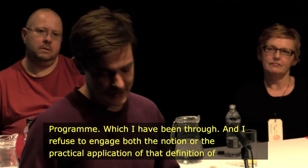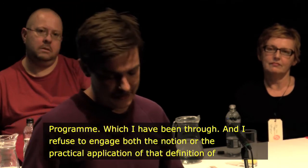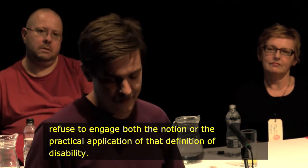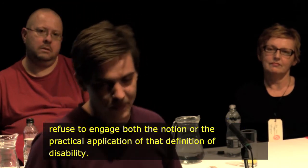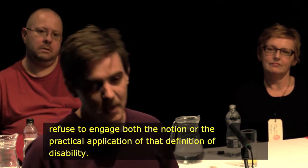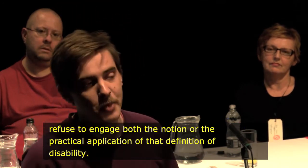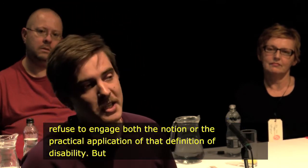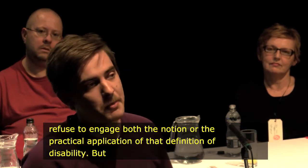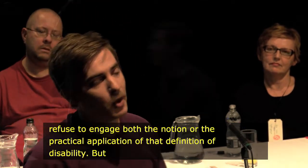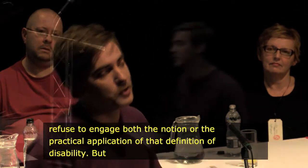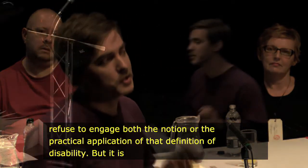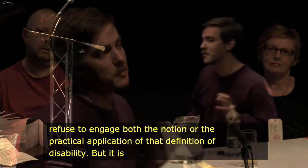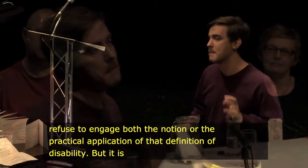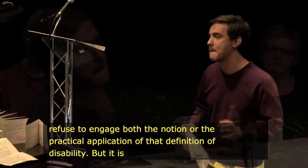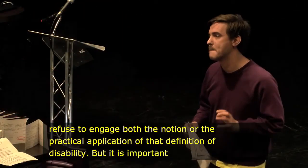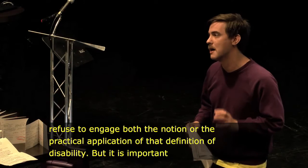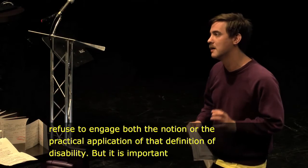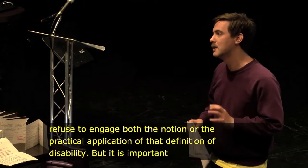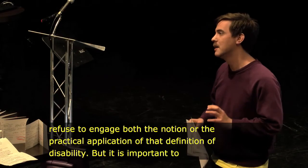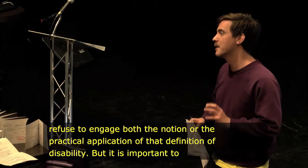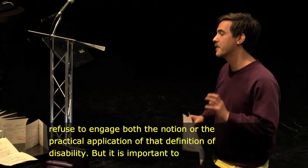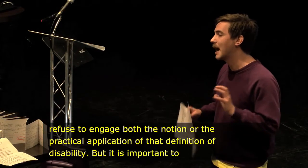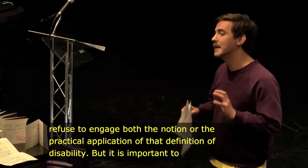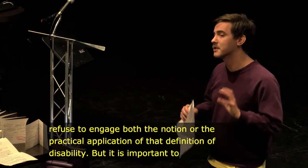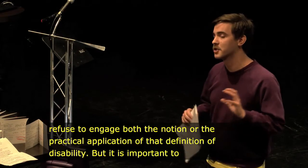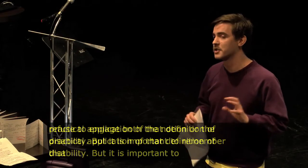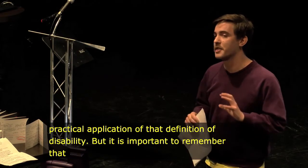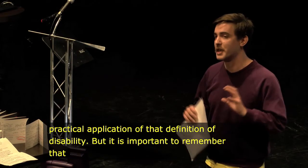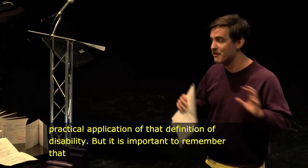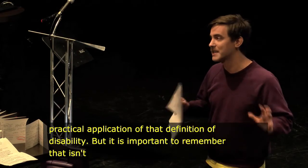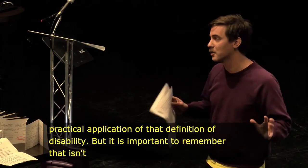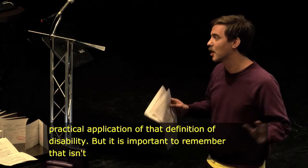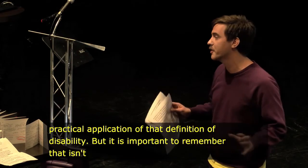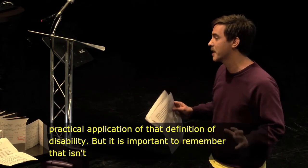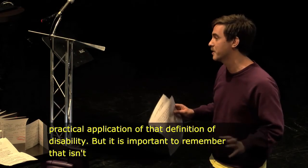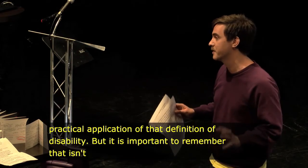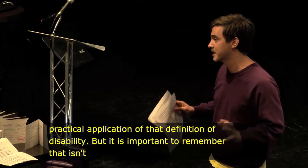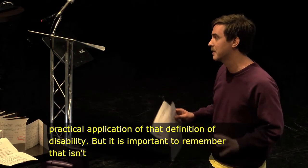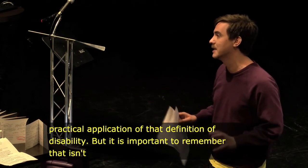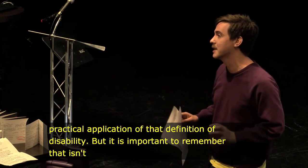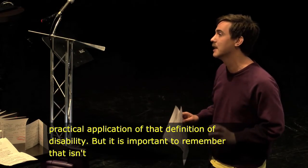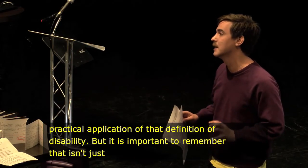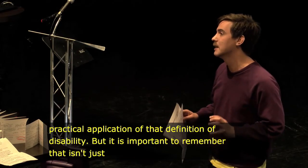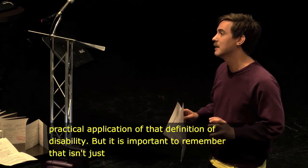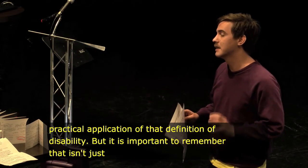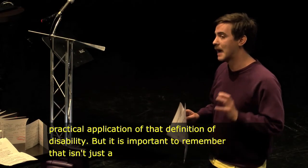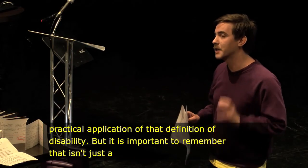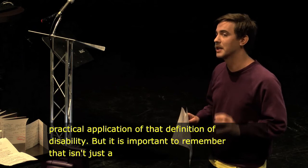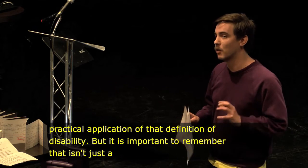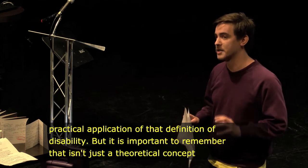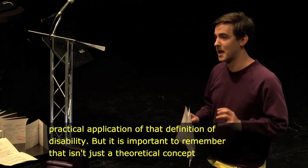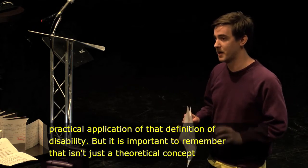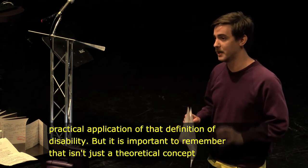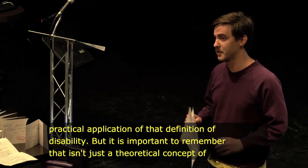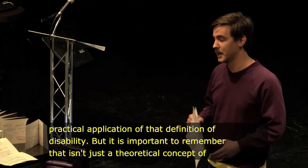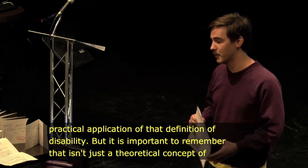disability. But it's important to remember that that isn't just a theoretical concept of disability, it's